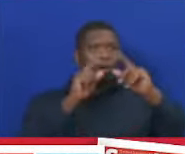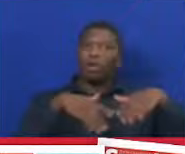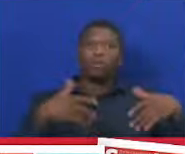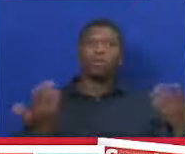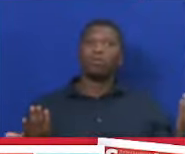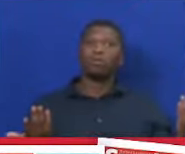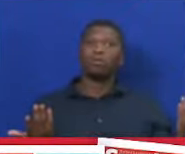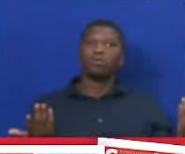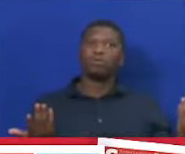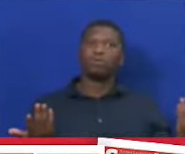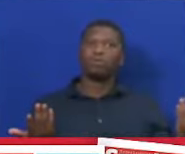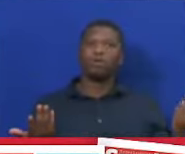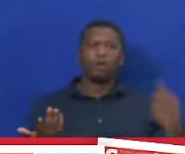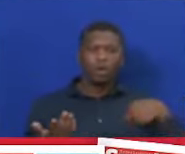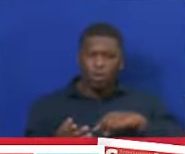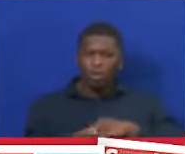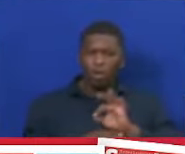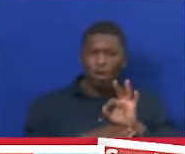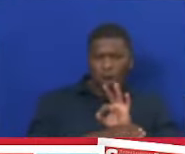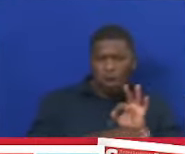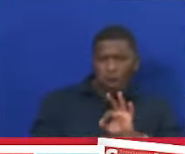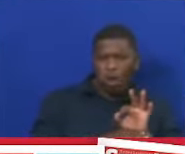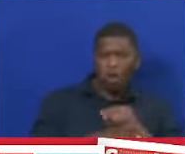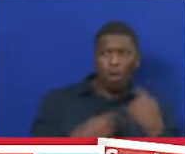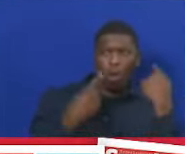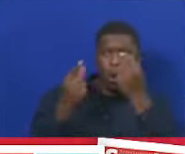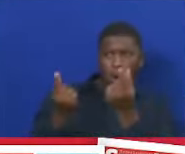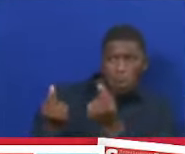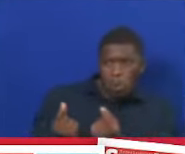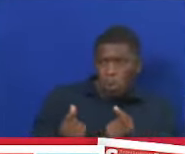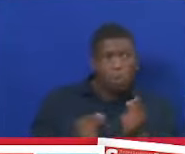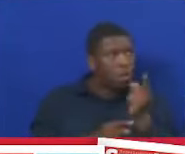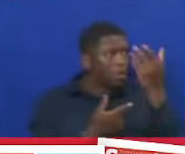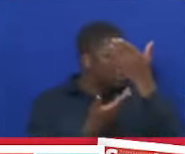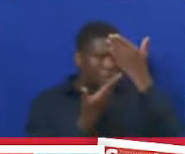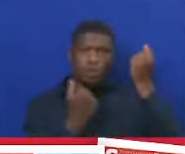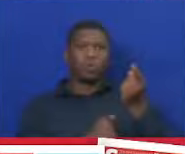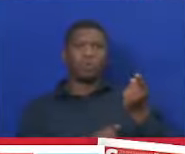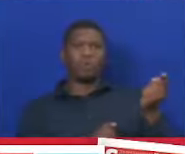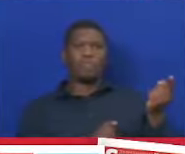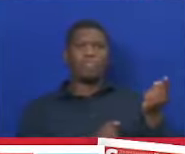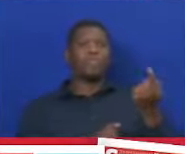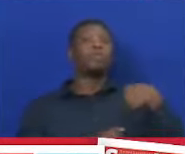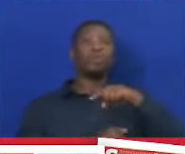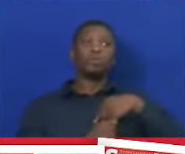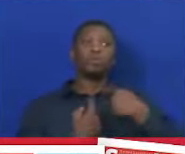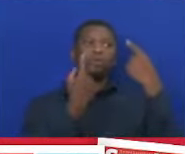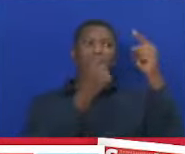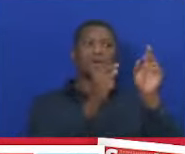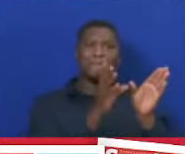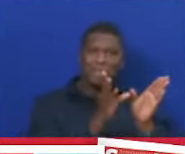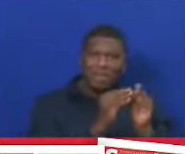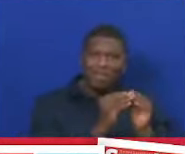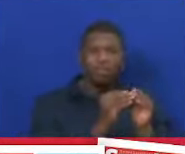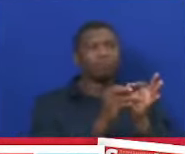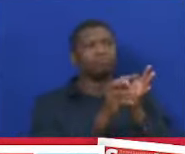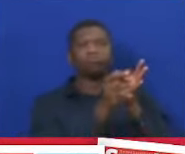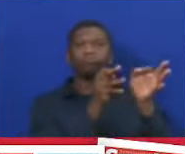operation. They had to be briefed about the structures of the